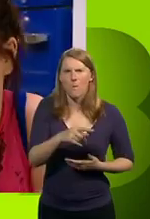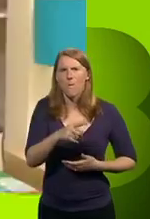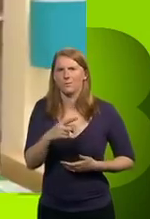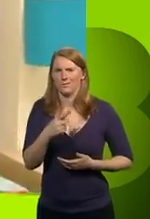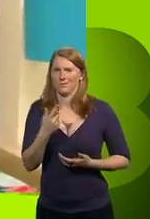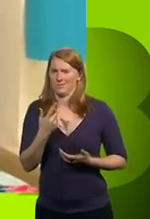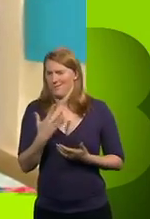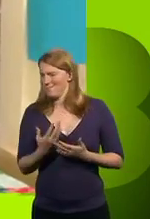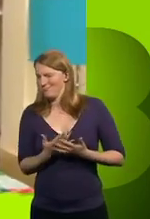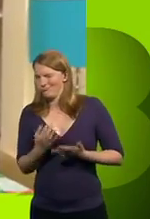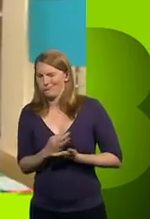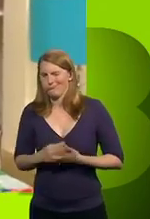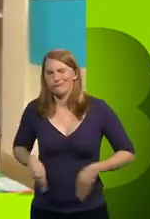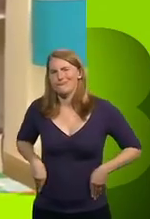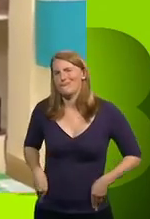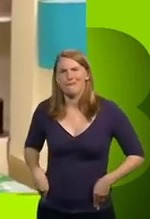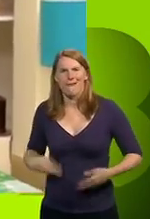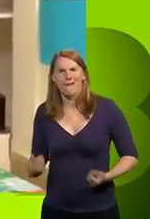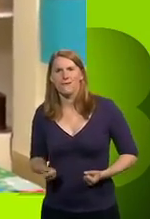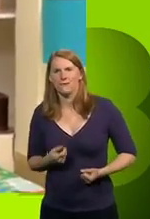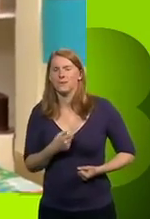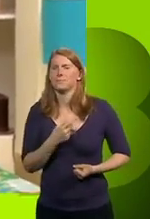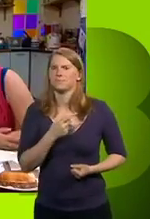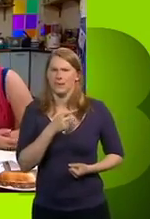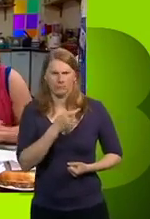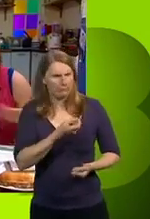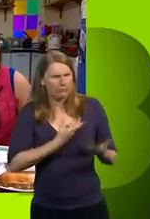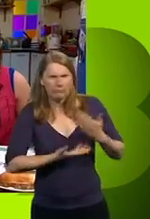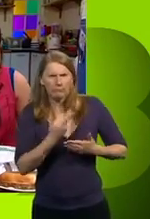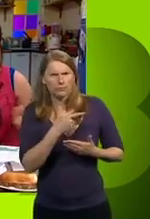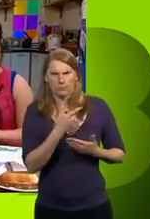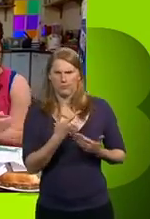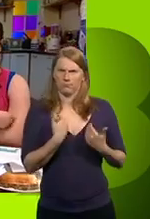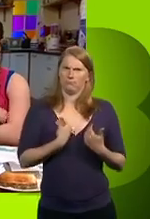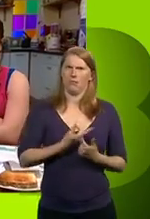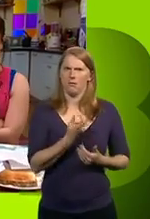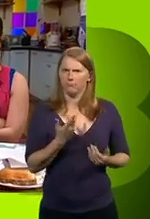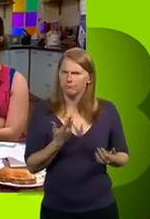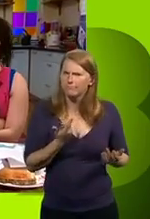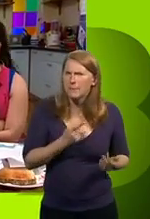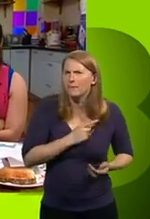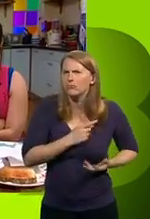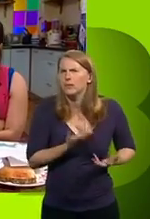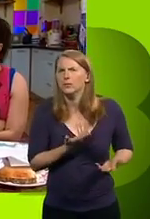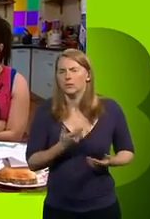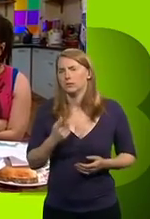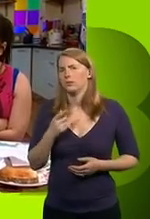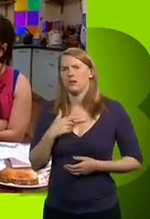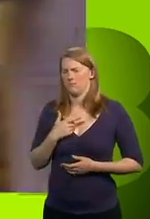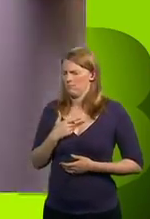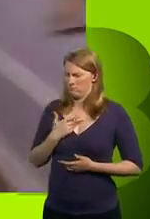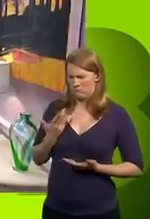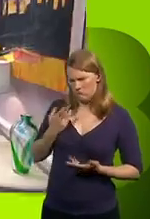change. We can't tell him we know about the money. He obviously hasn't told us for a reason. I don't care if he's the Tooth Fairy bankrolling a big week. I want to know where he got all this money